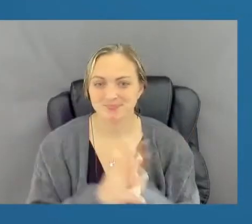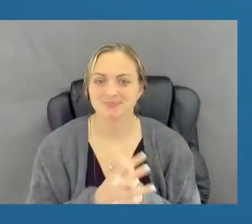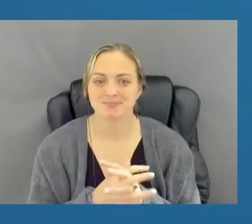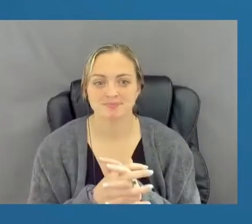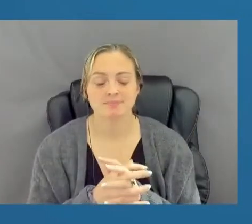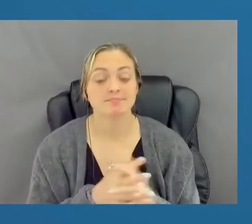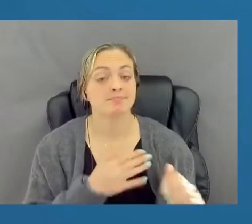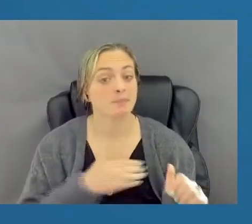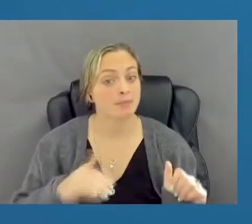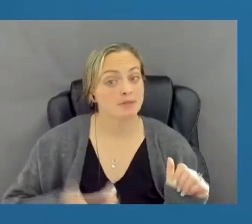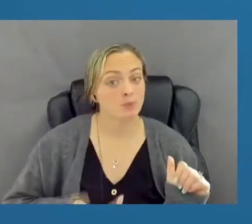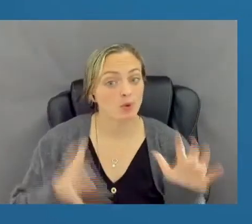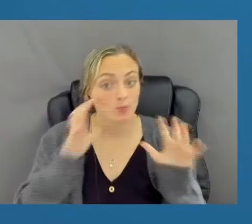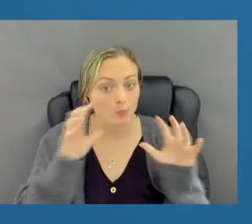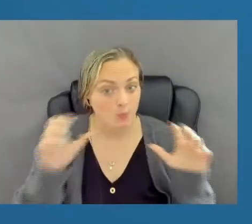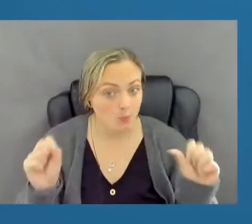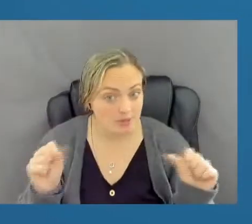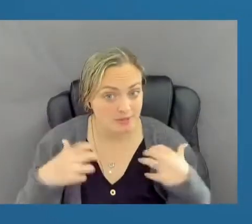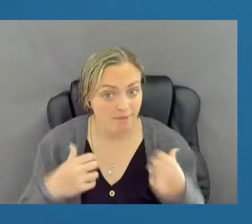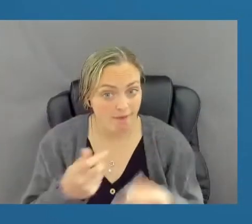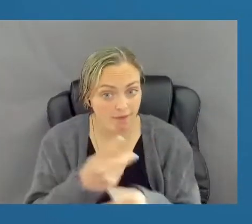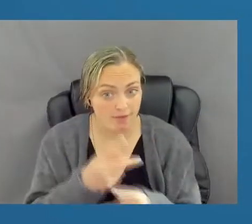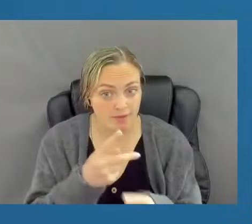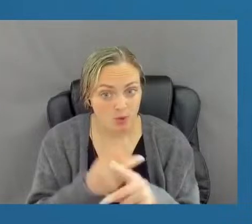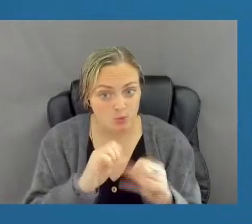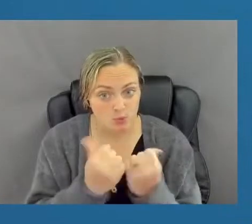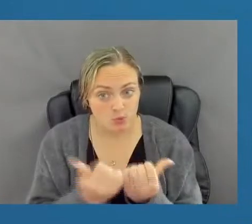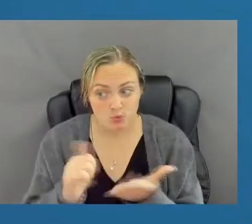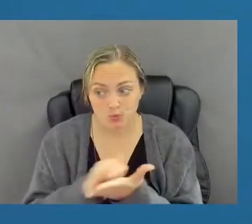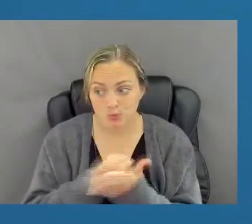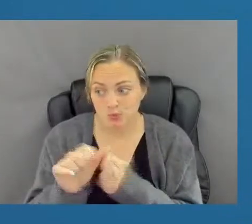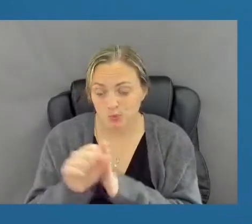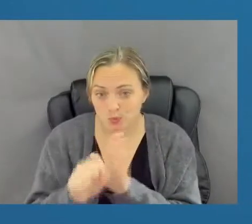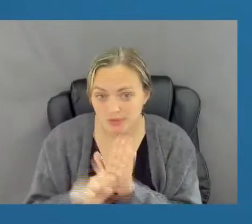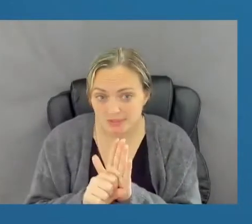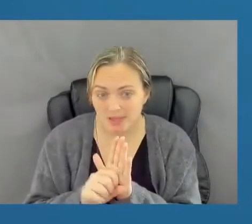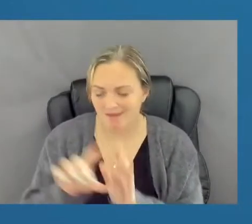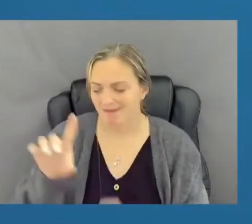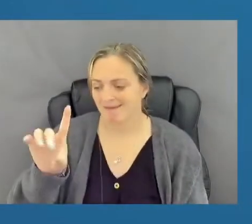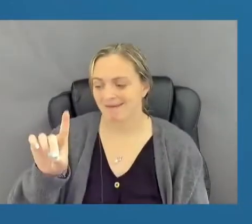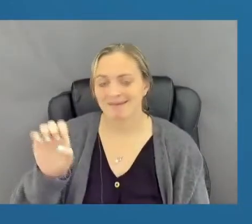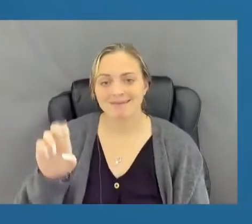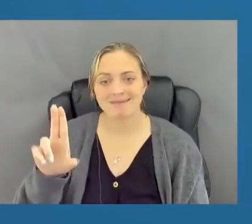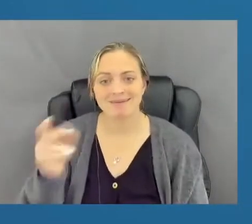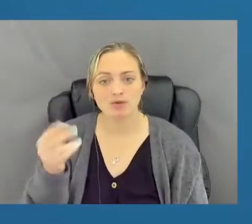Please welcome the president of the Healthcare Association of New York State, B. Grouse.